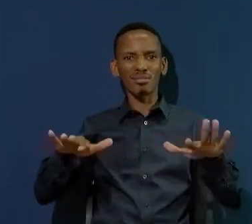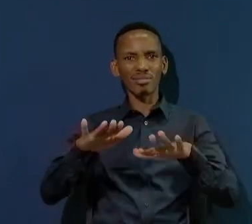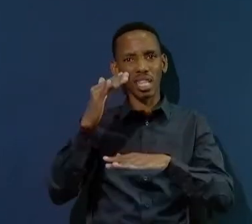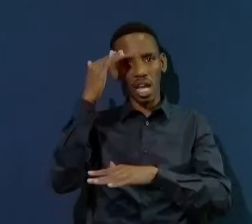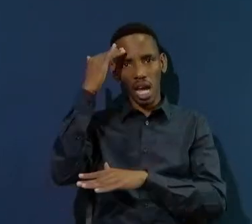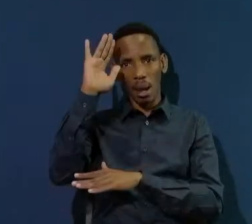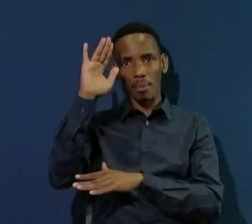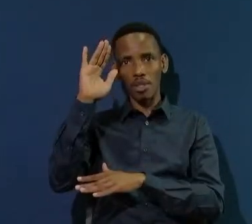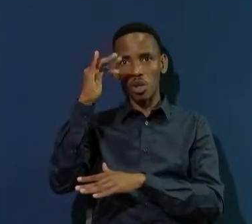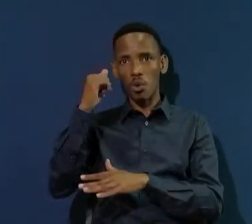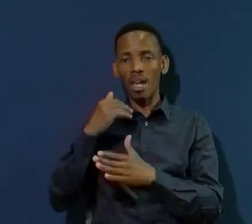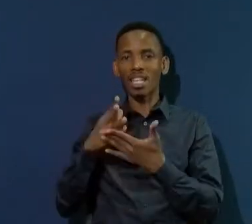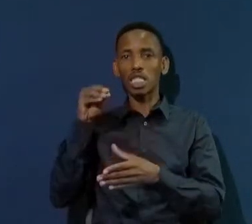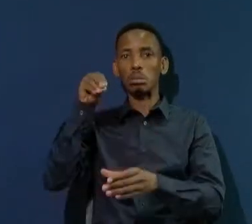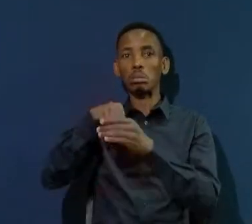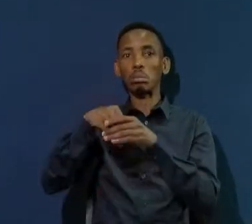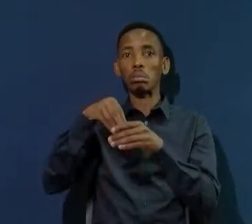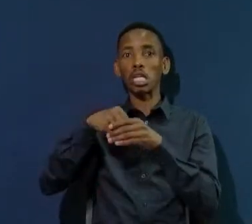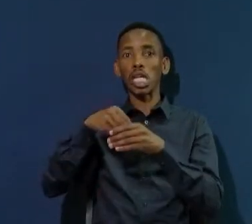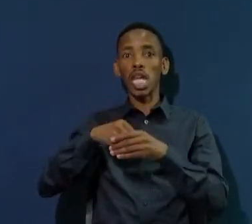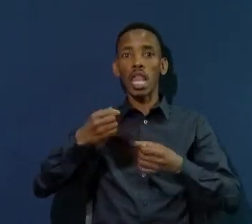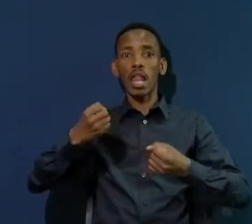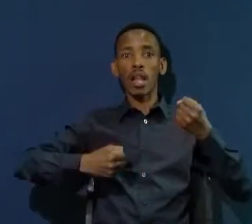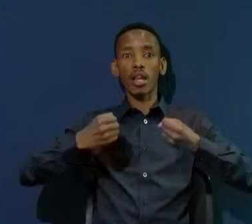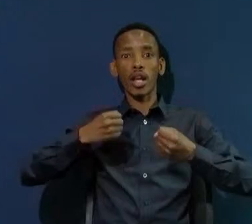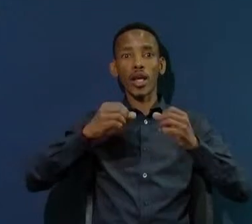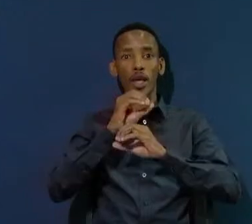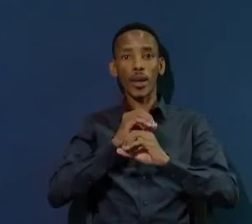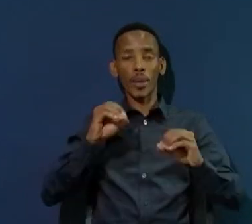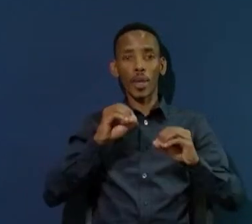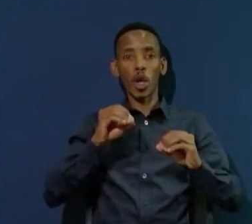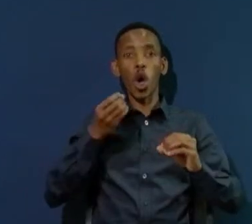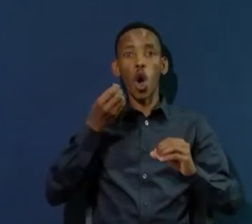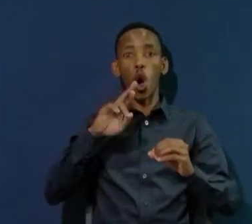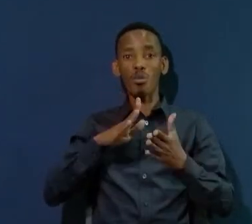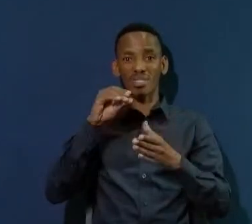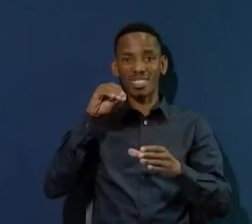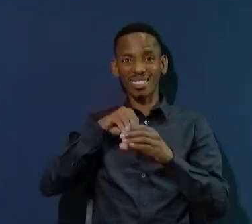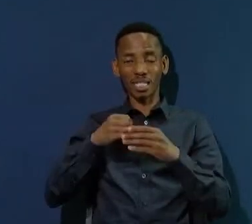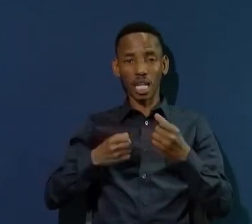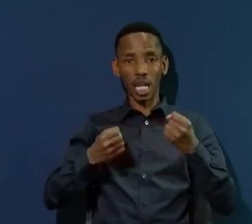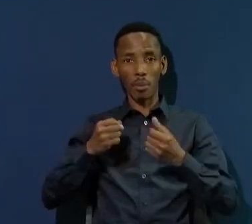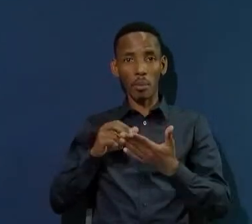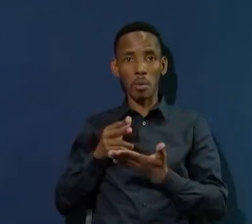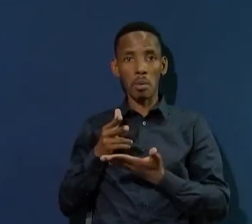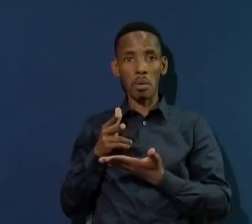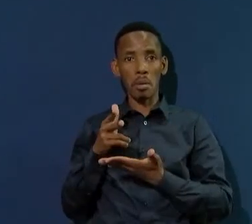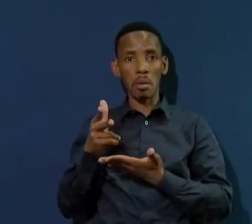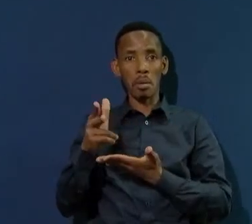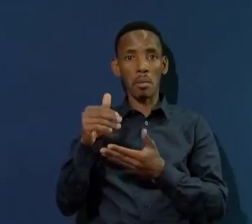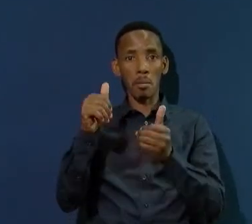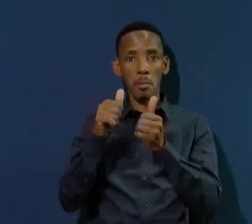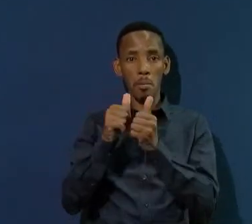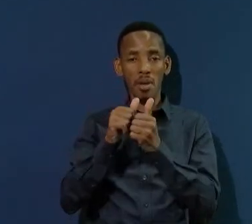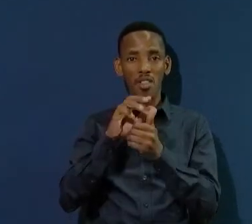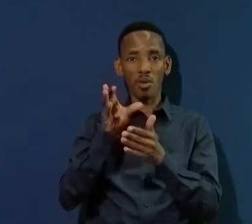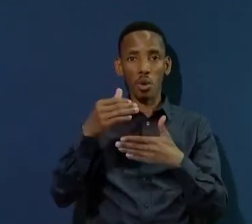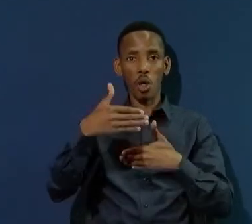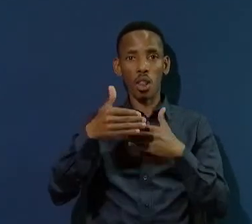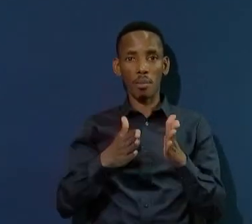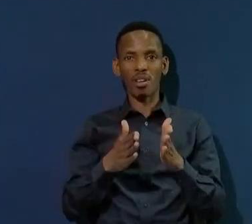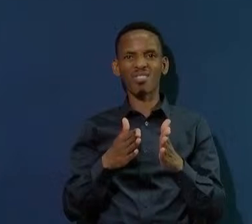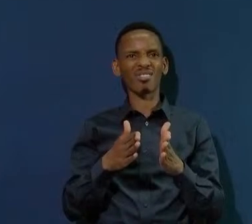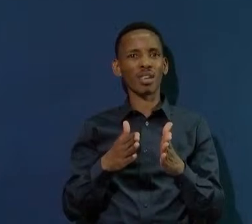they were not in that truck or that van or that vehicle that took the ballots to the counting center. Now, magogo simolla